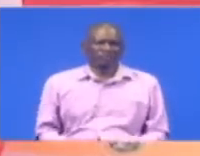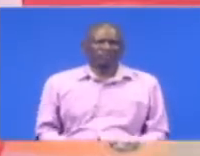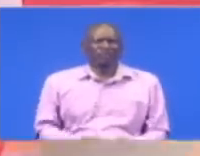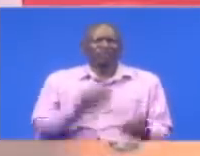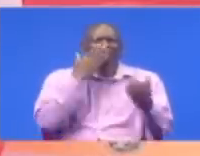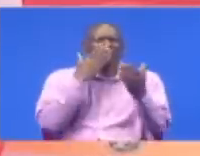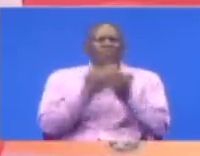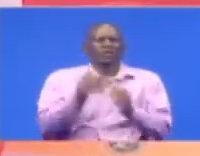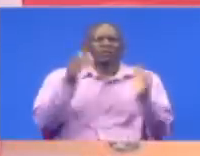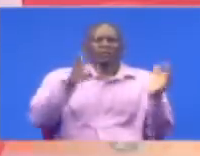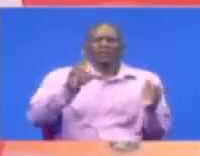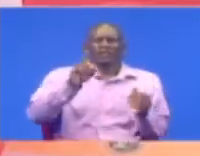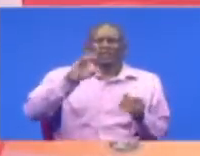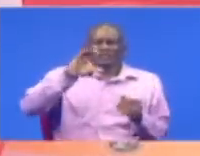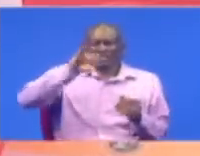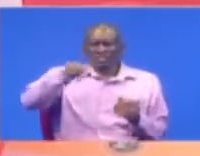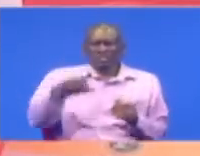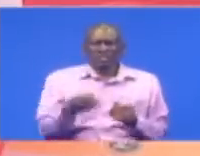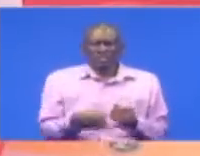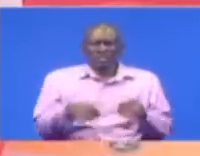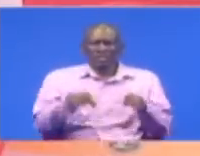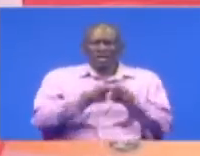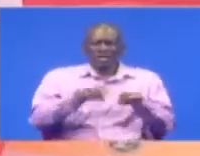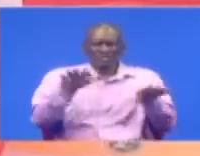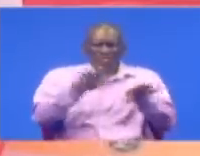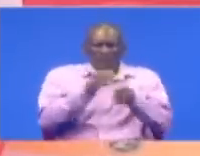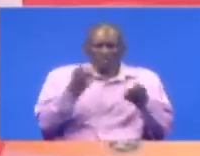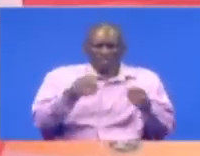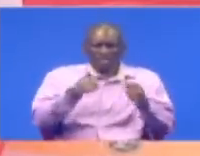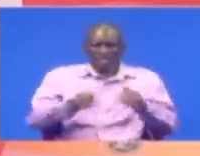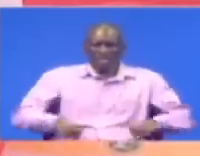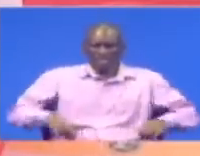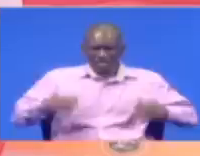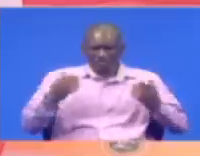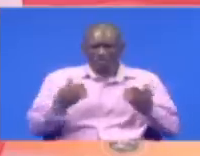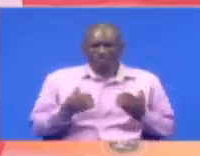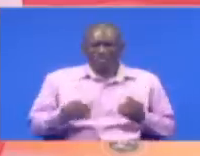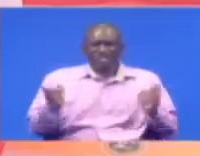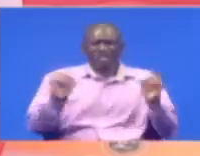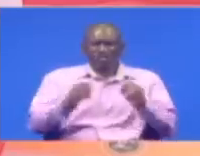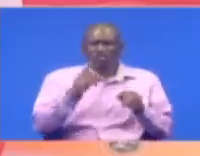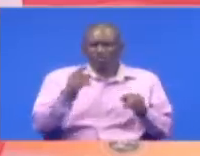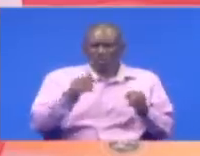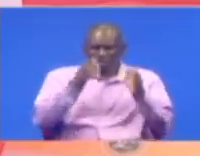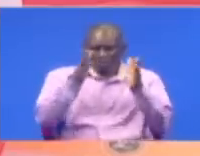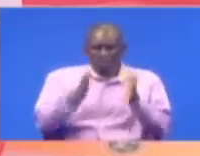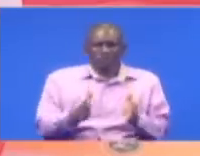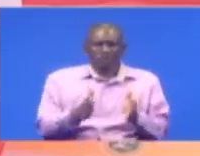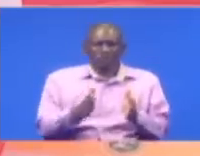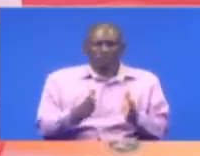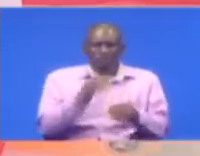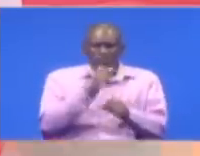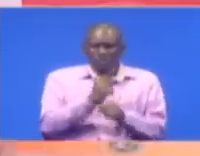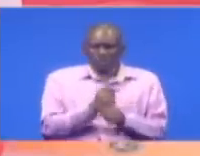Thank you, DCJ. Like everything else in life, it's not a one-man show.